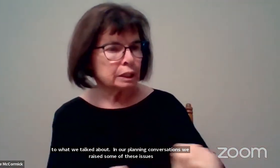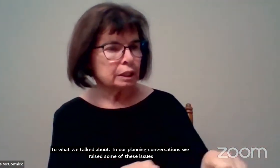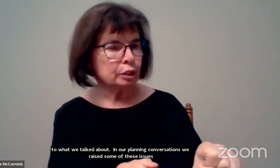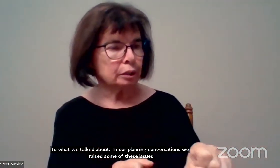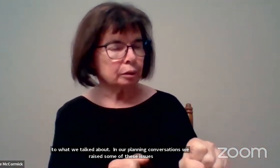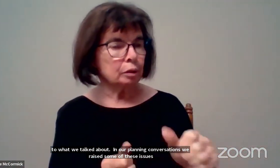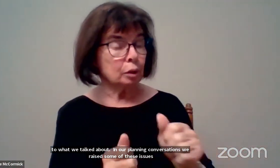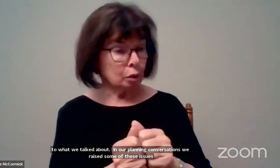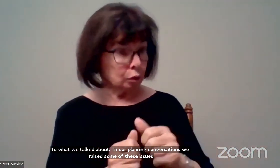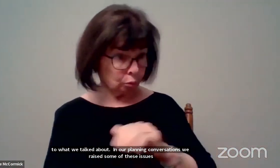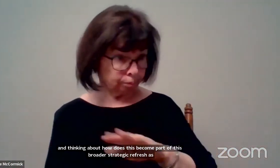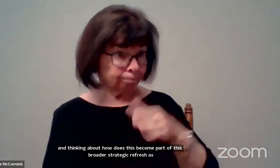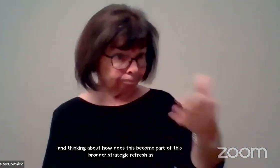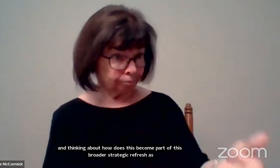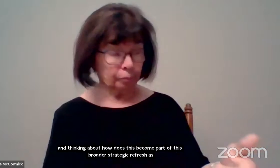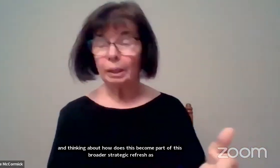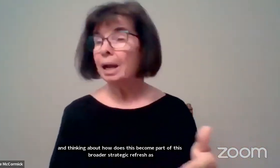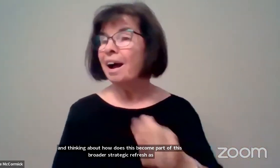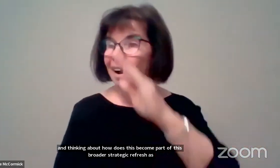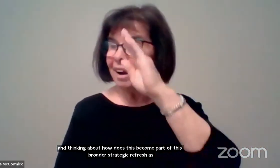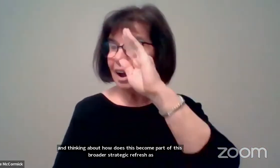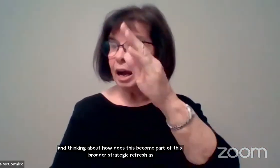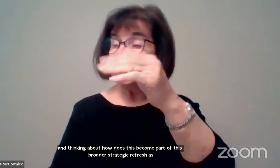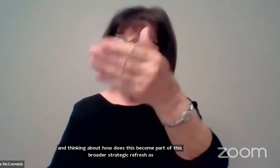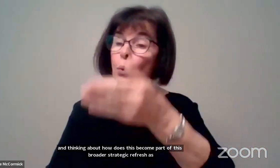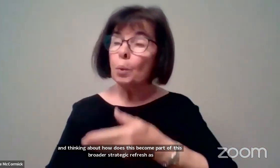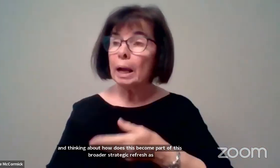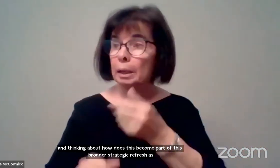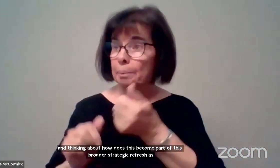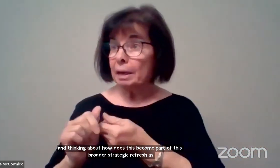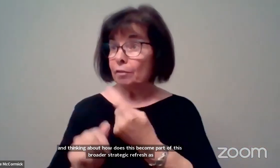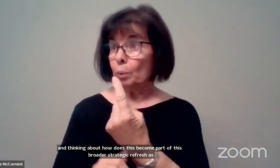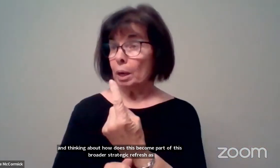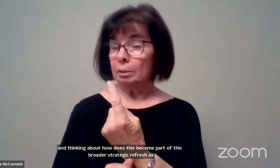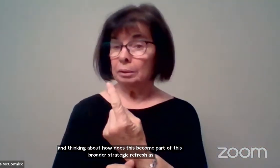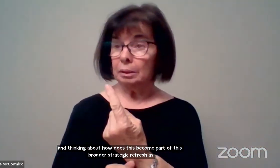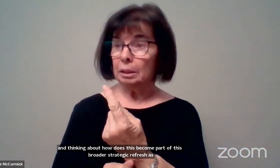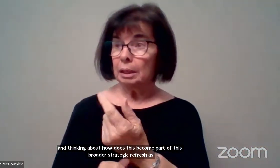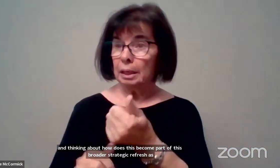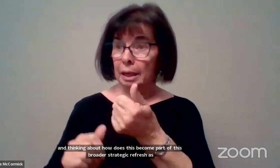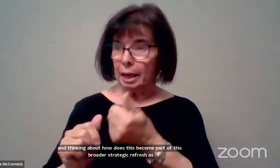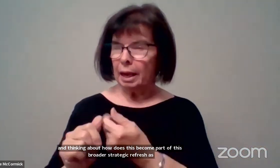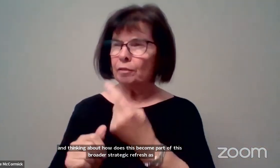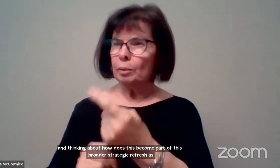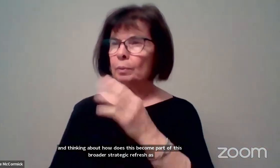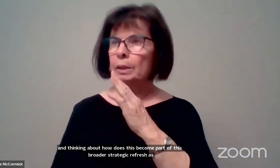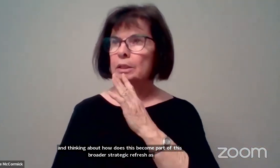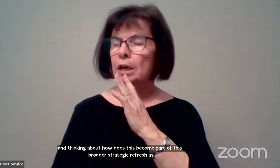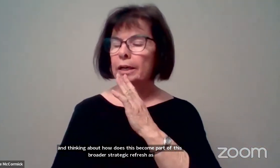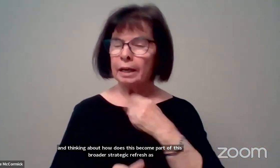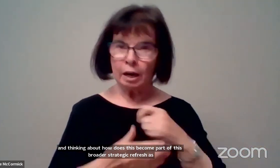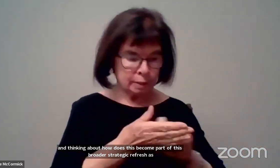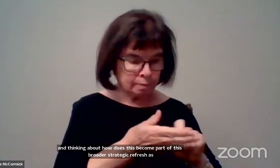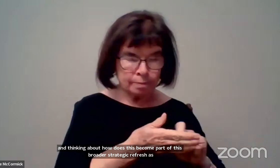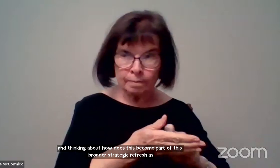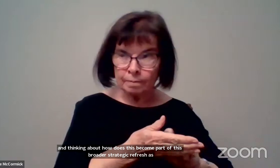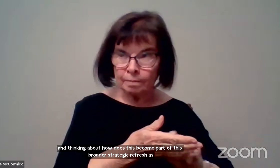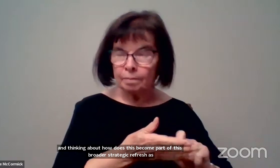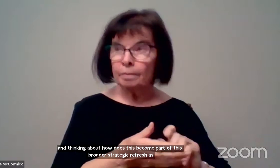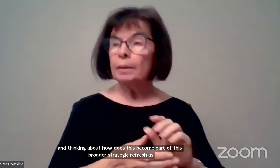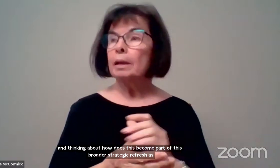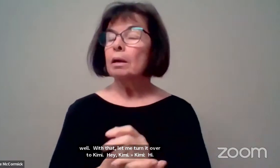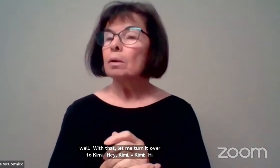Kimmy. Hi, welcome everyone. So as everyone was talking, I was actually taking notes because